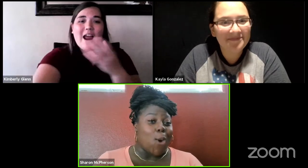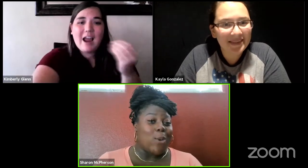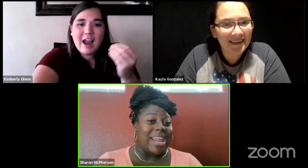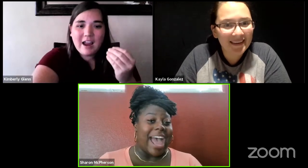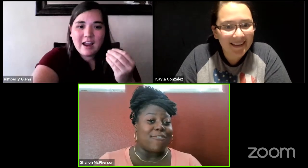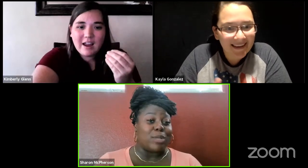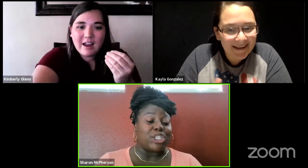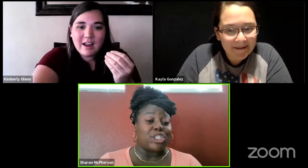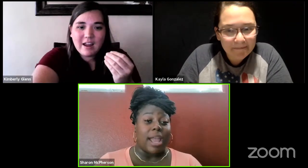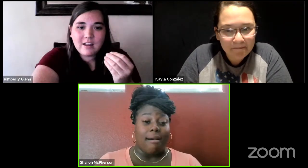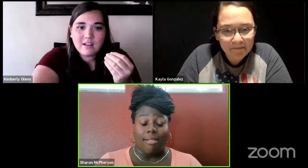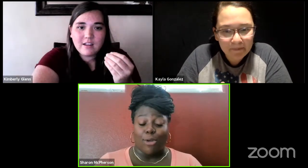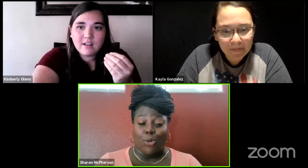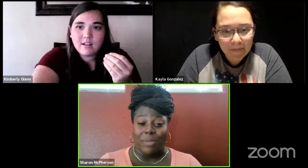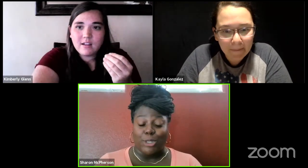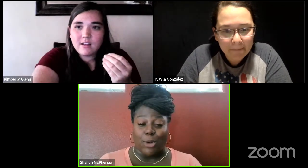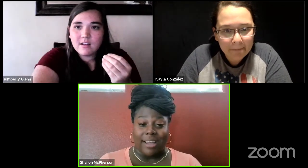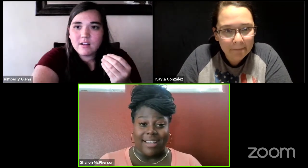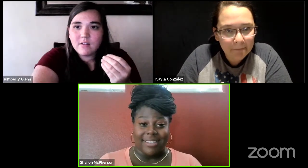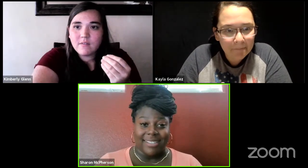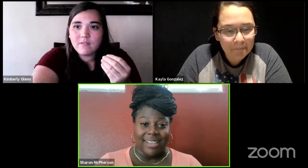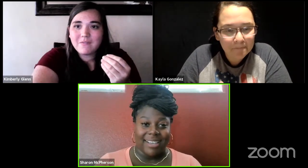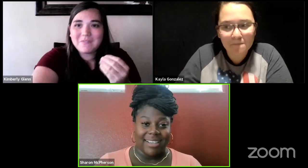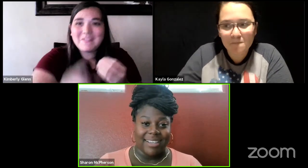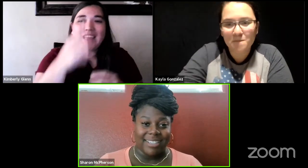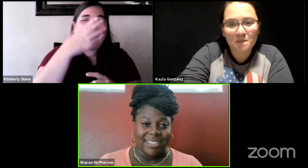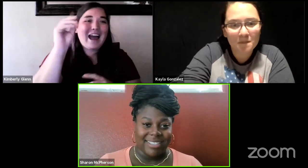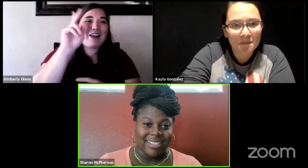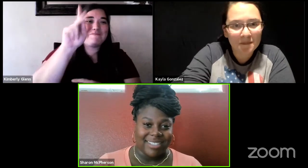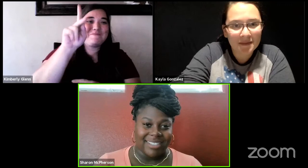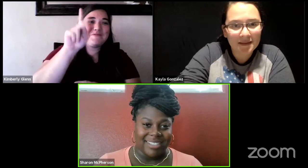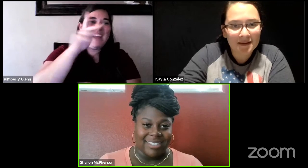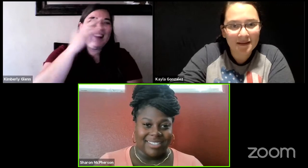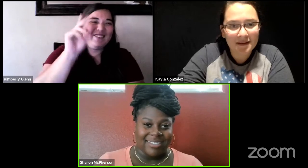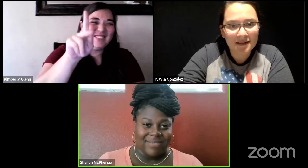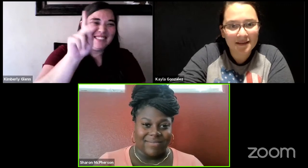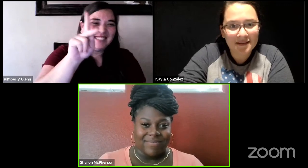Okay, we have Michelle who will be joining us.